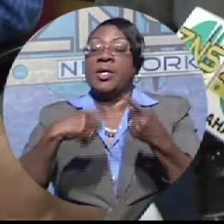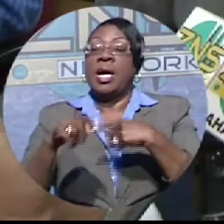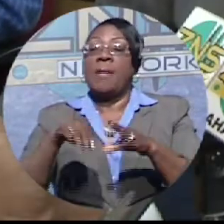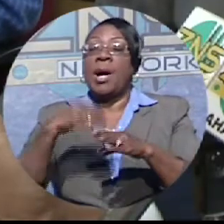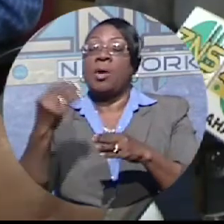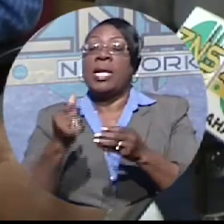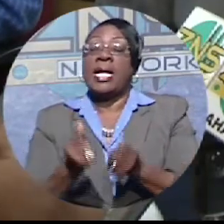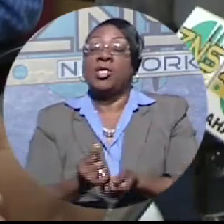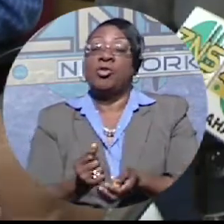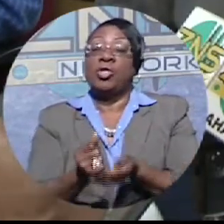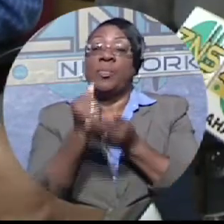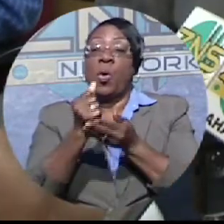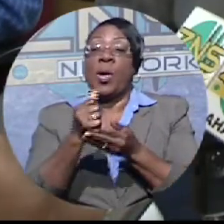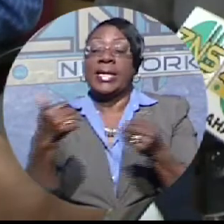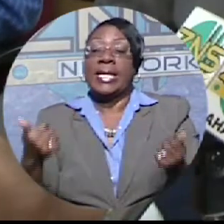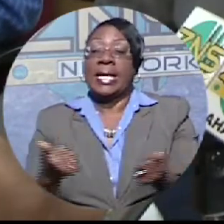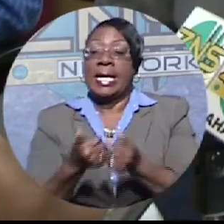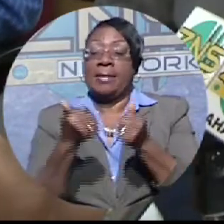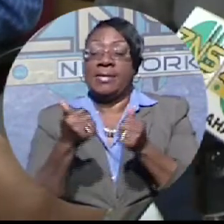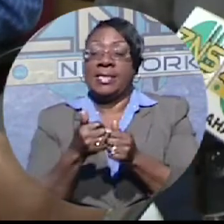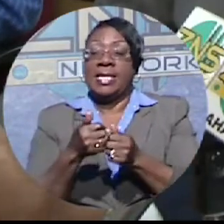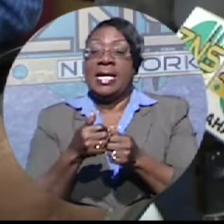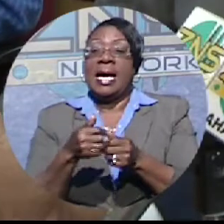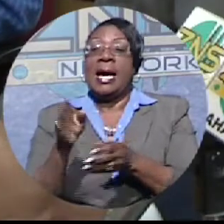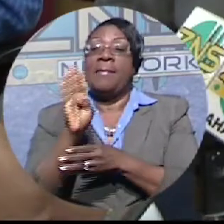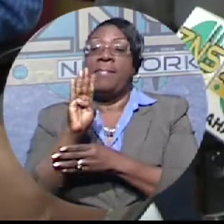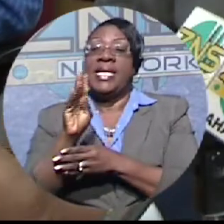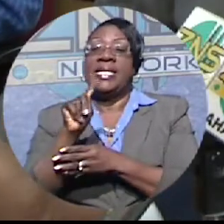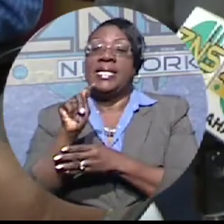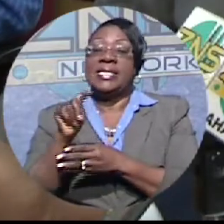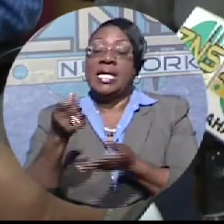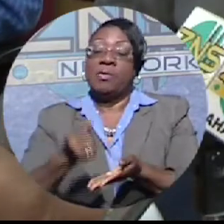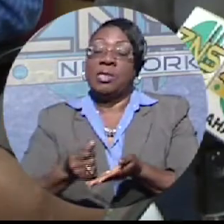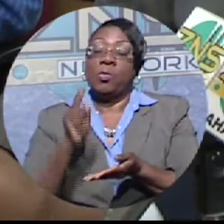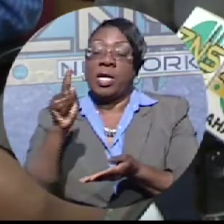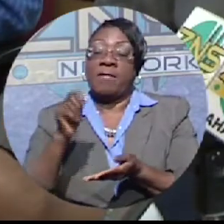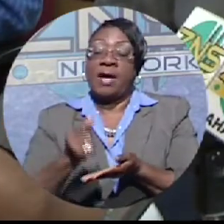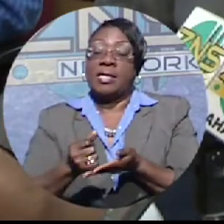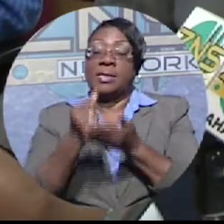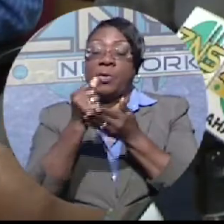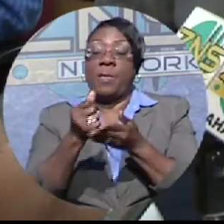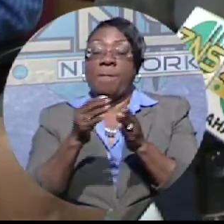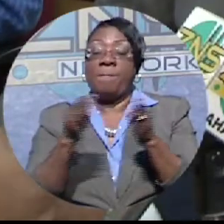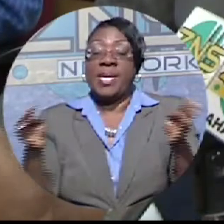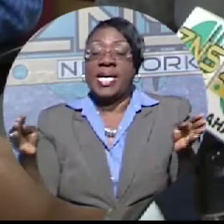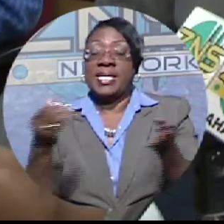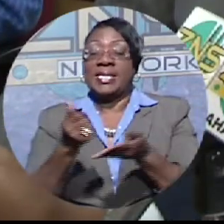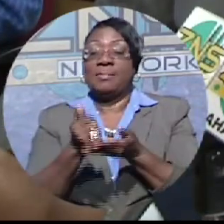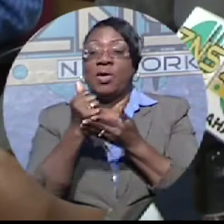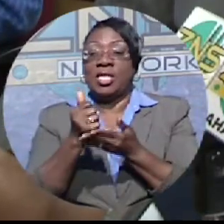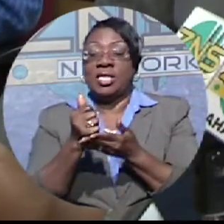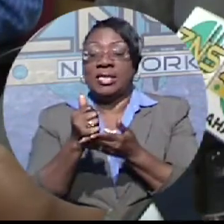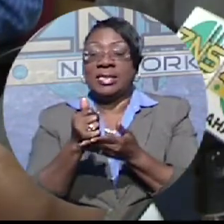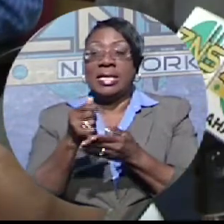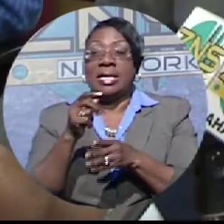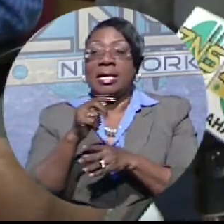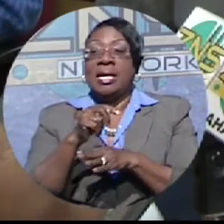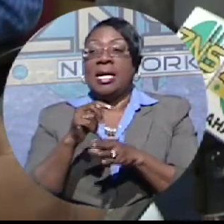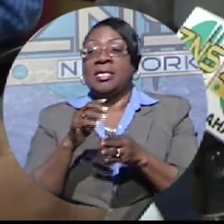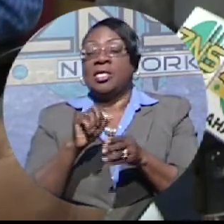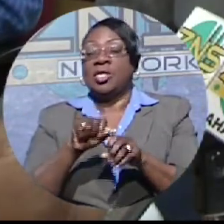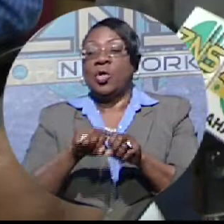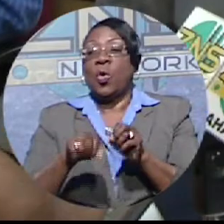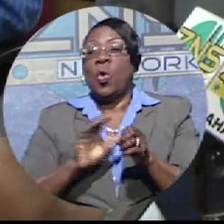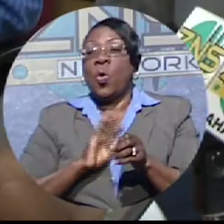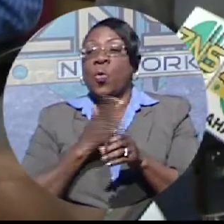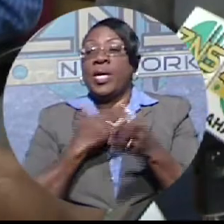which used to be one of our major sponsors, they've fallen short with us this year. Nygaard Key had fallen short, and so we are